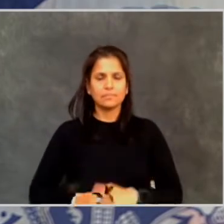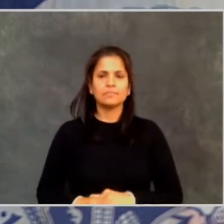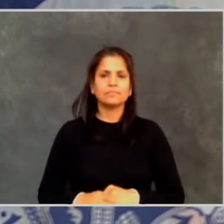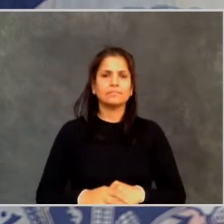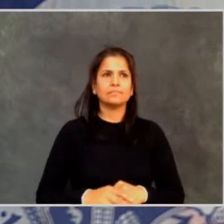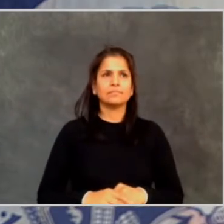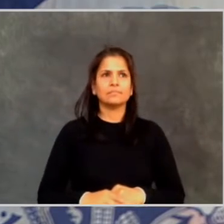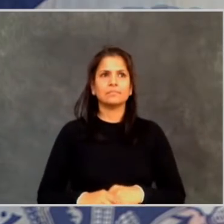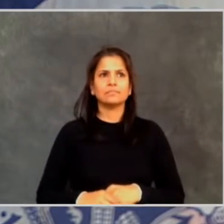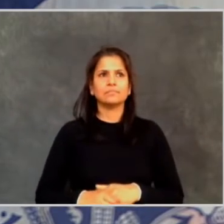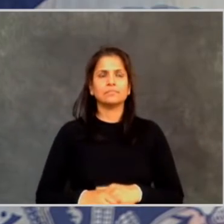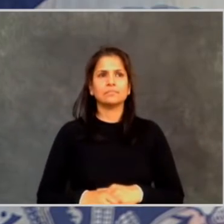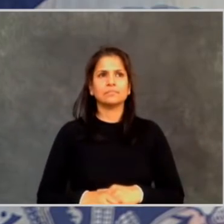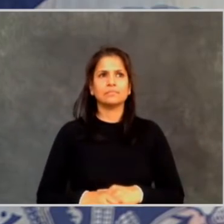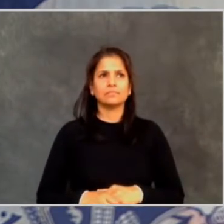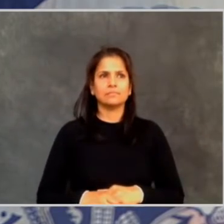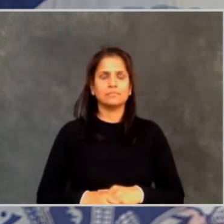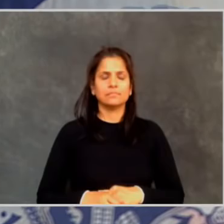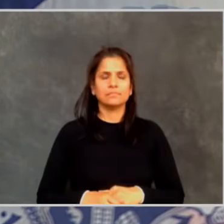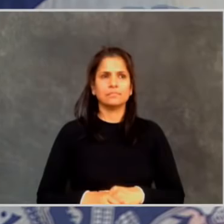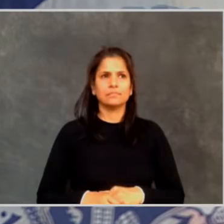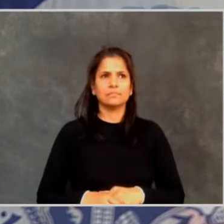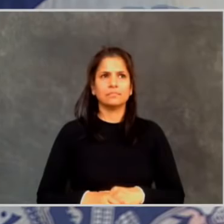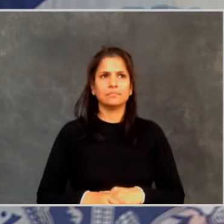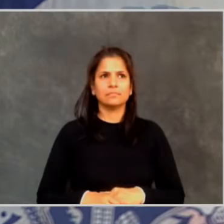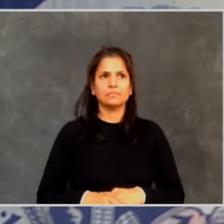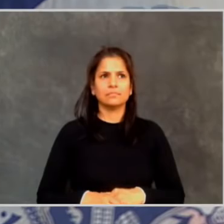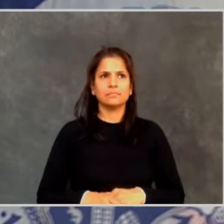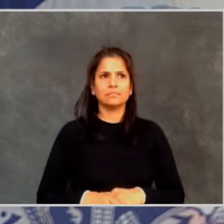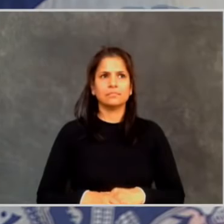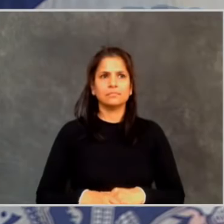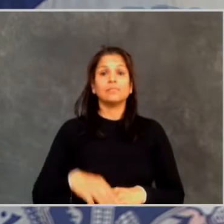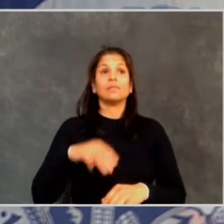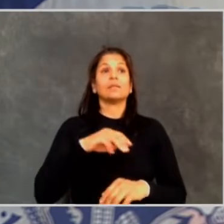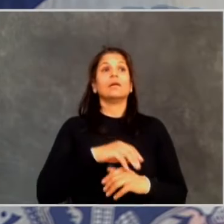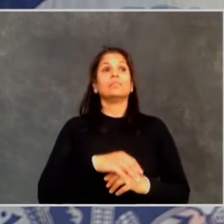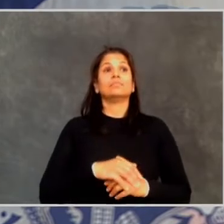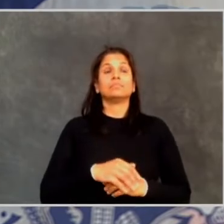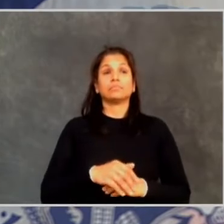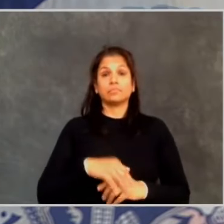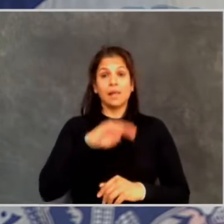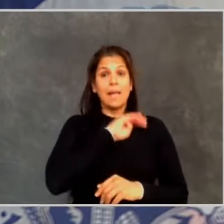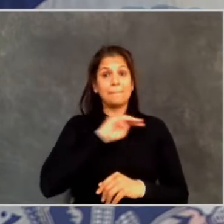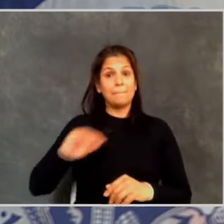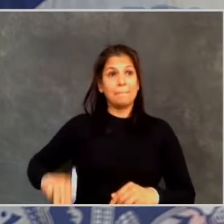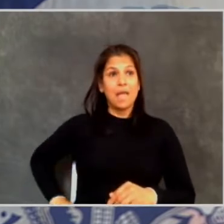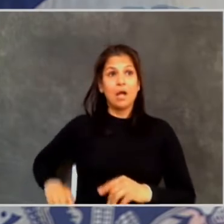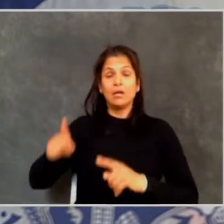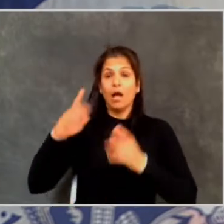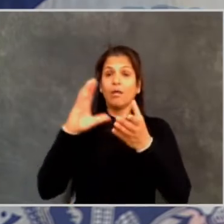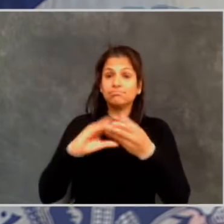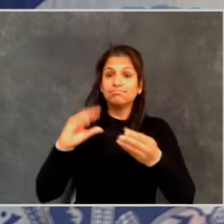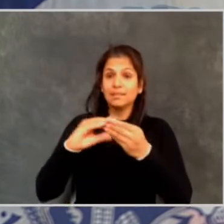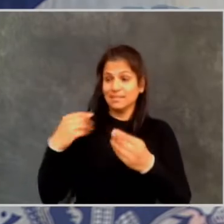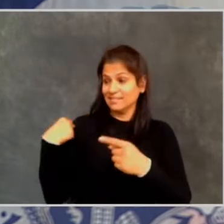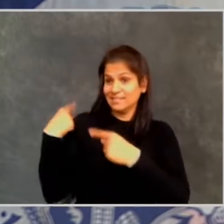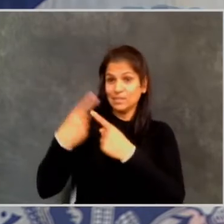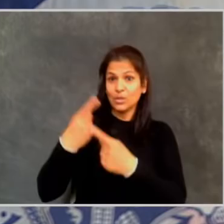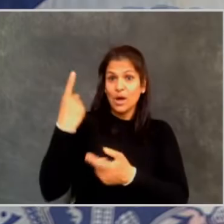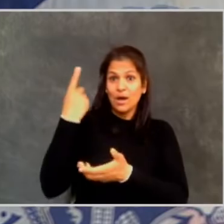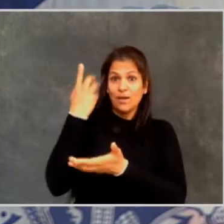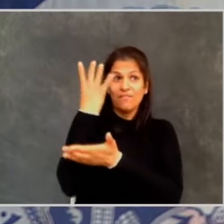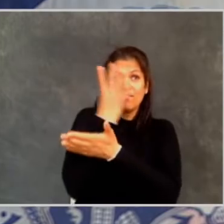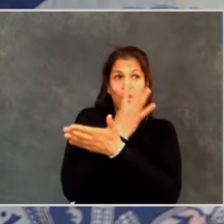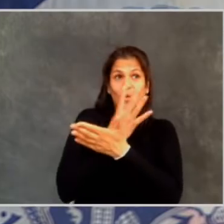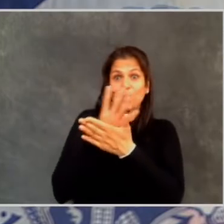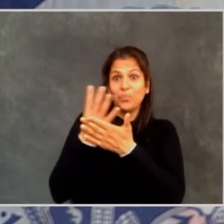were providing accurate information based on enough to go by. And I think that's really important,